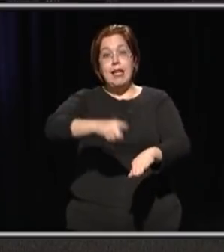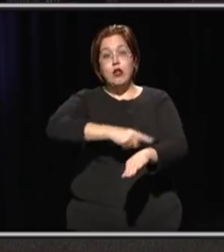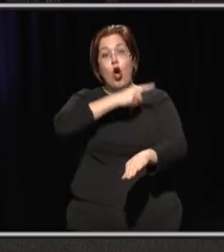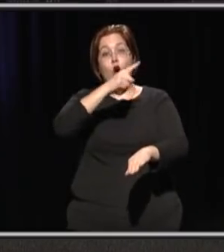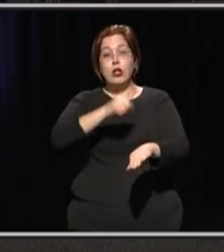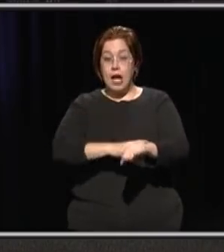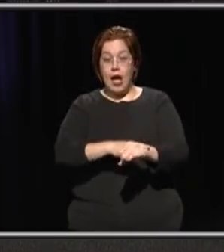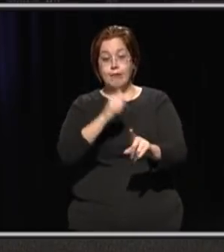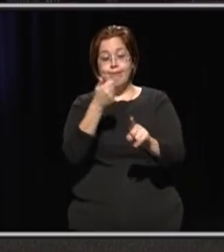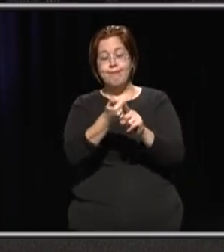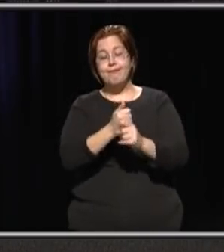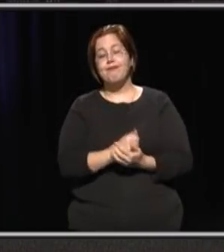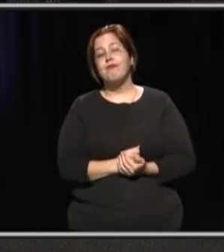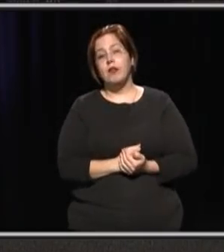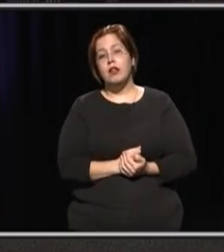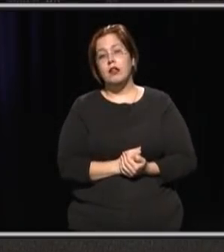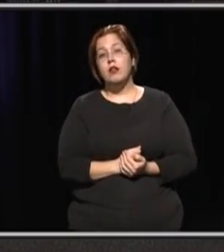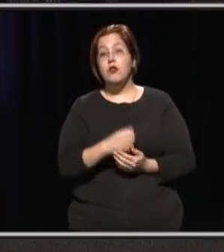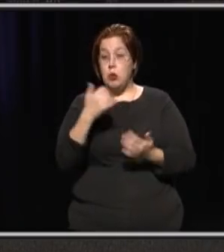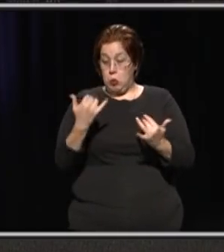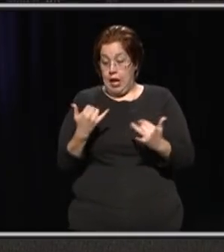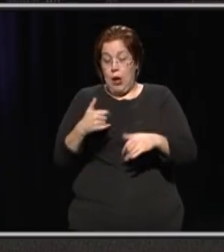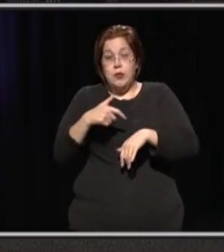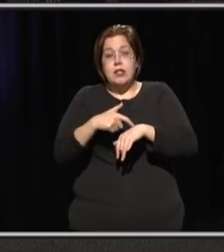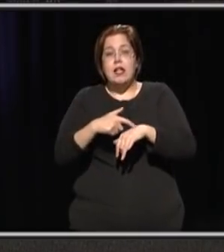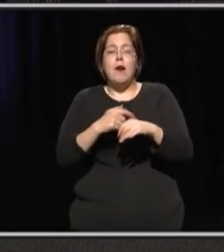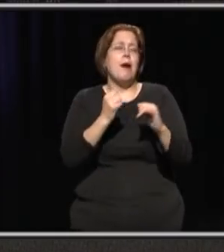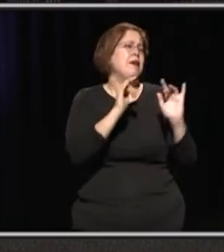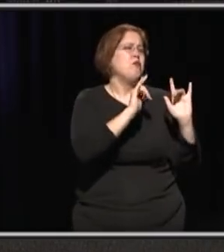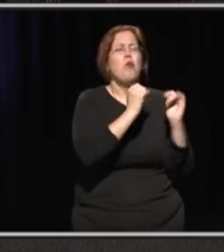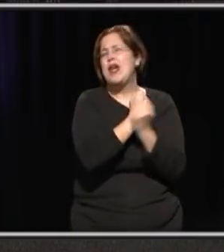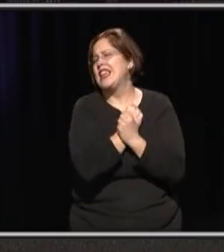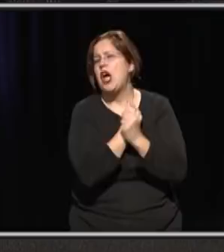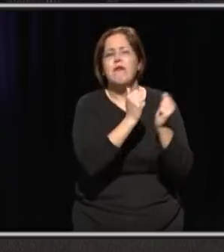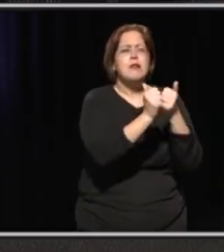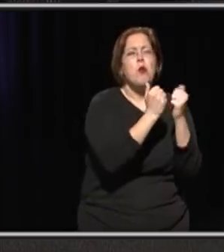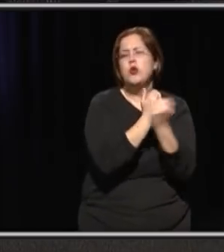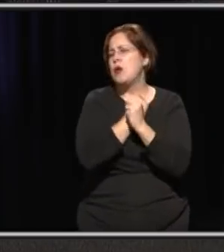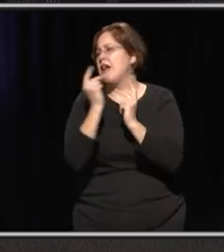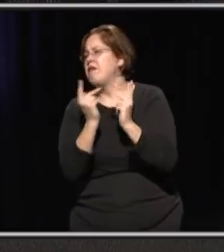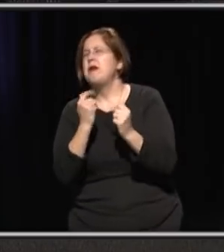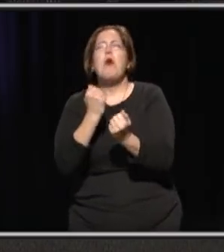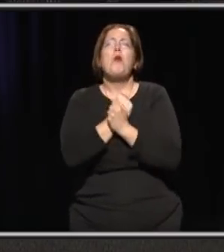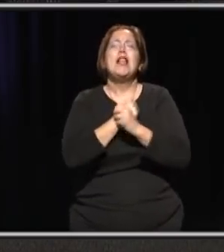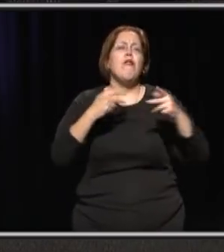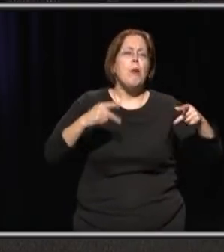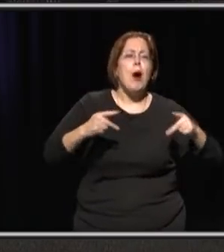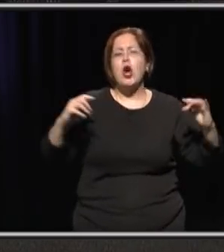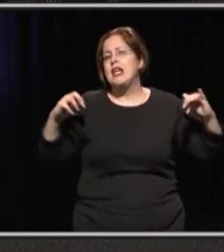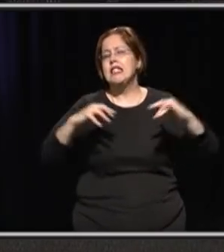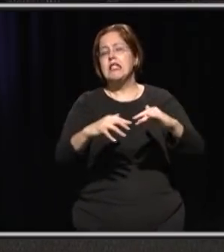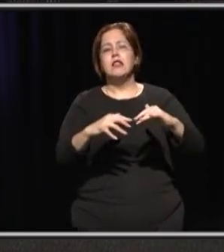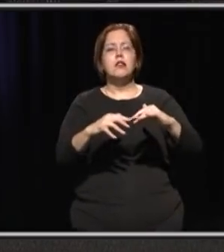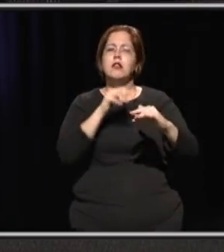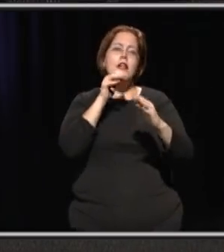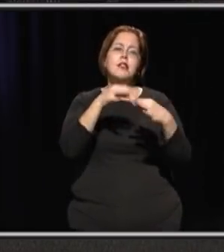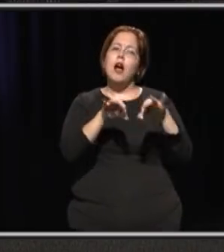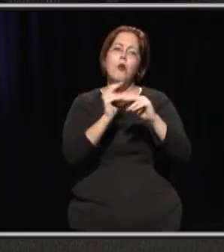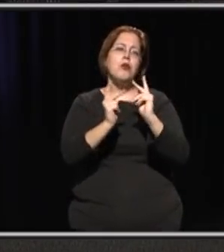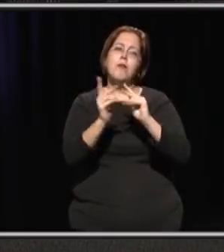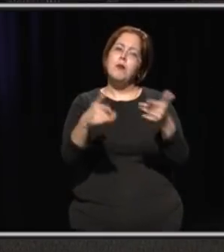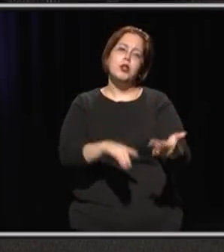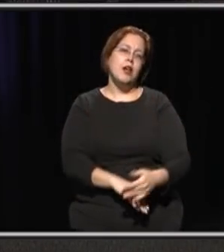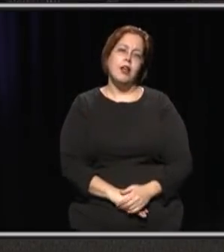sequelae from it. So this is the time, and we love our sports, we love our athletes, we love our gatherings, but it's not worth people dying